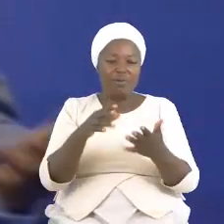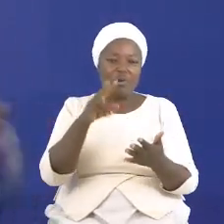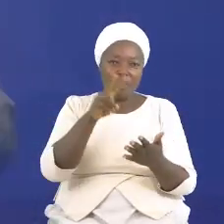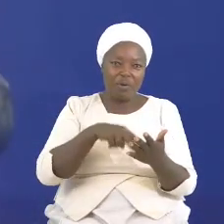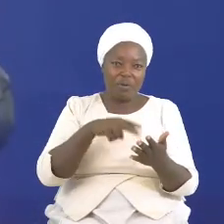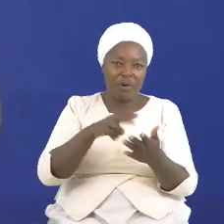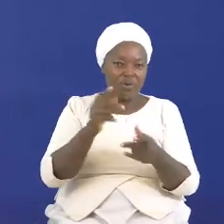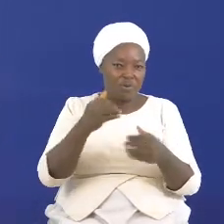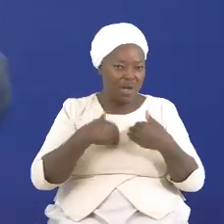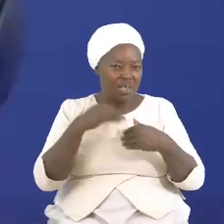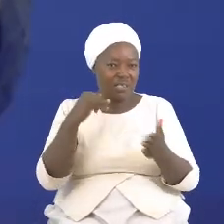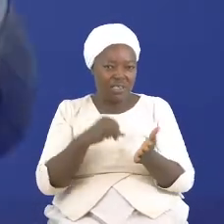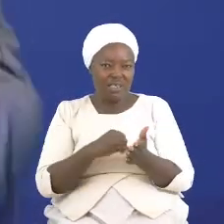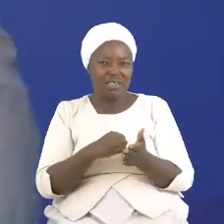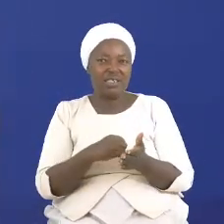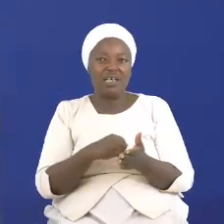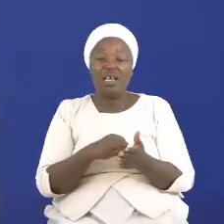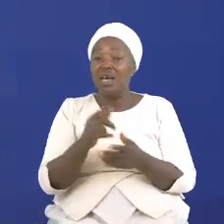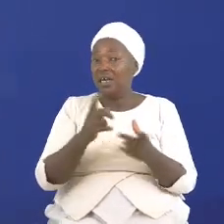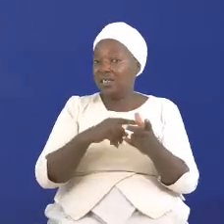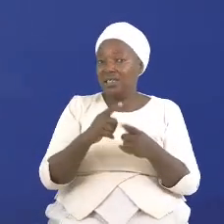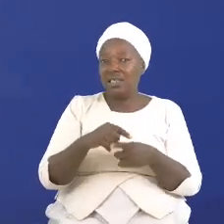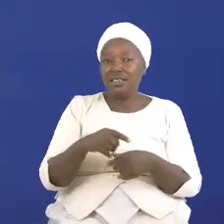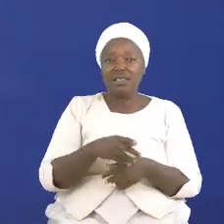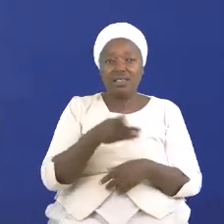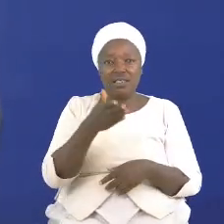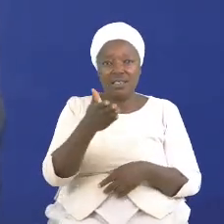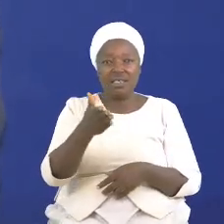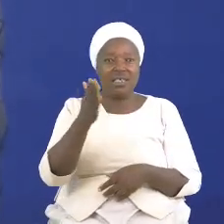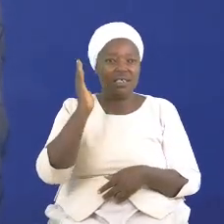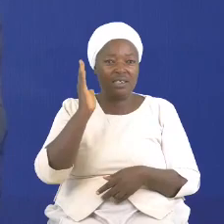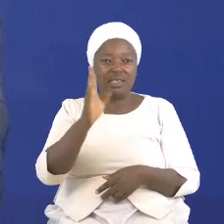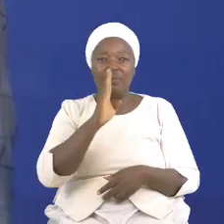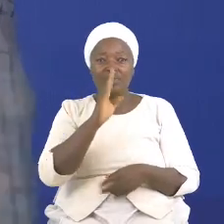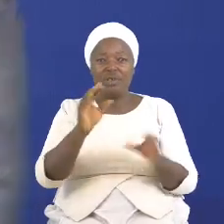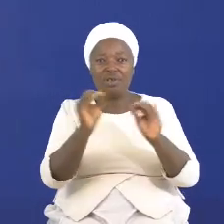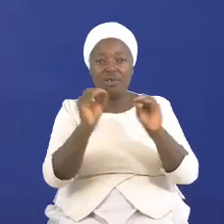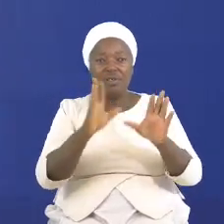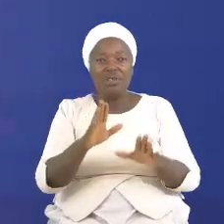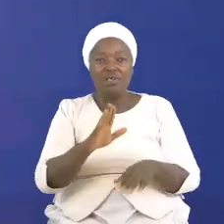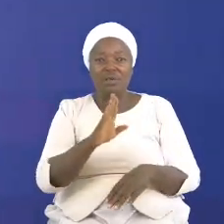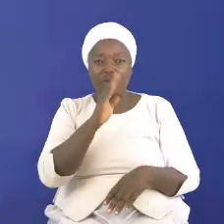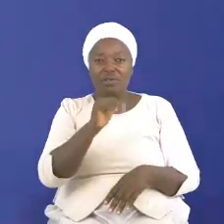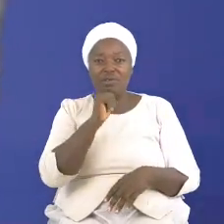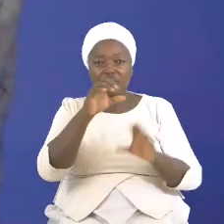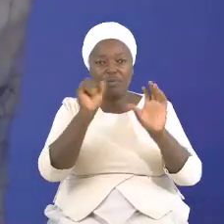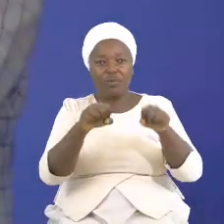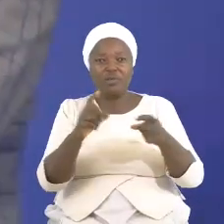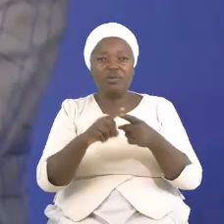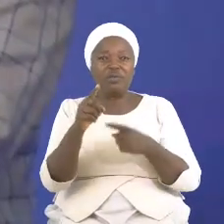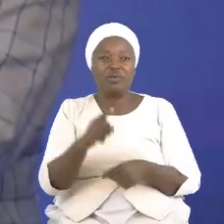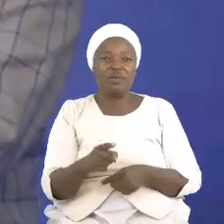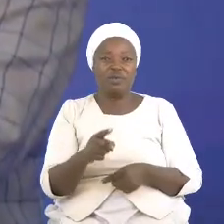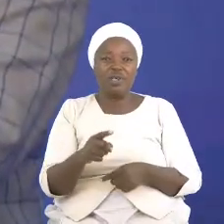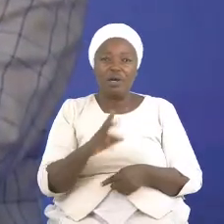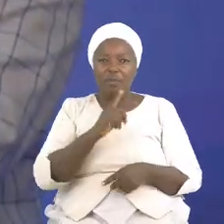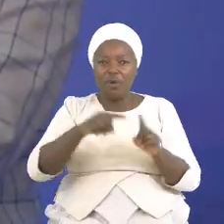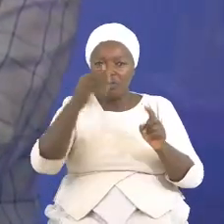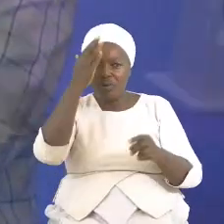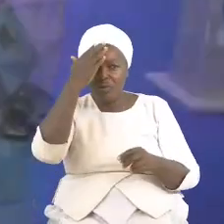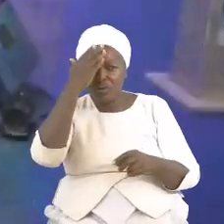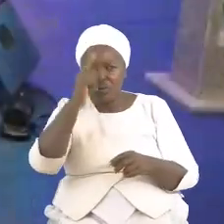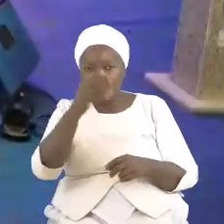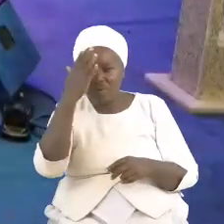it, and there shall nothing be impossible unto you. But you know, we always think of the you out